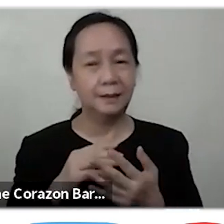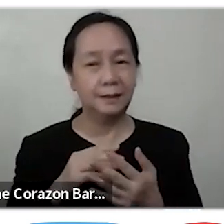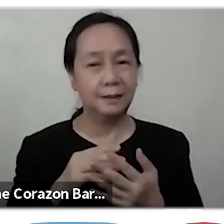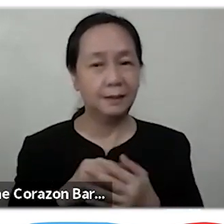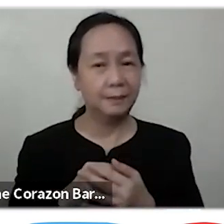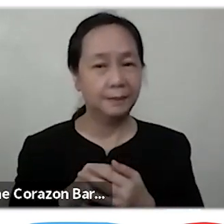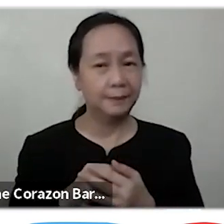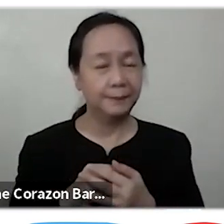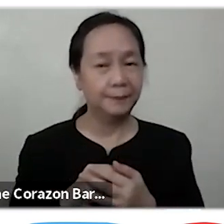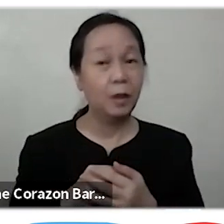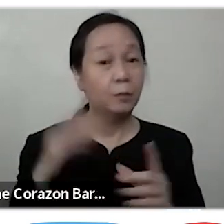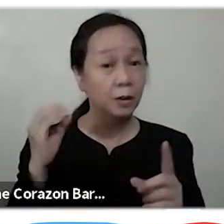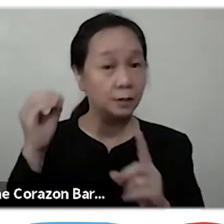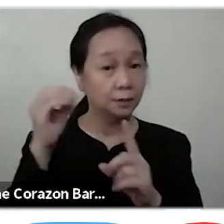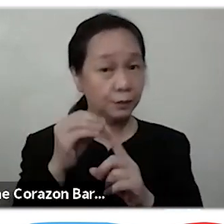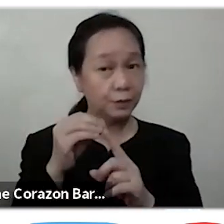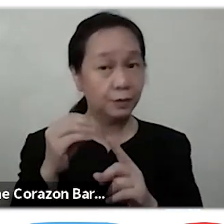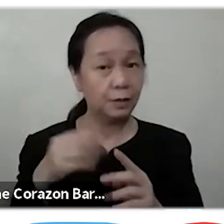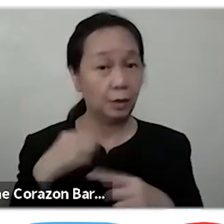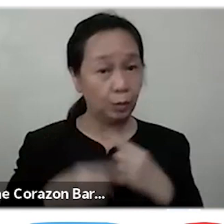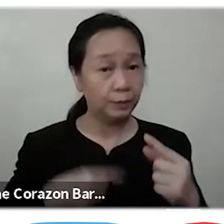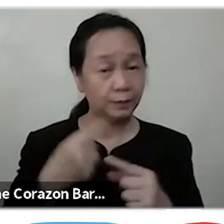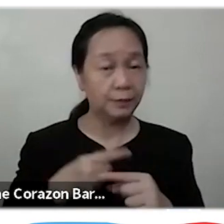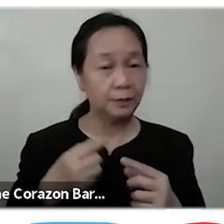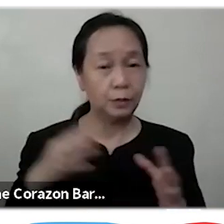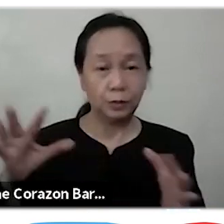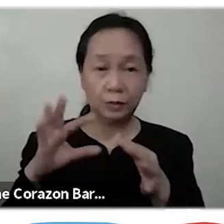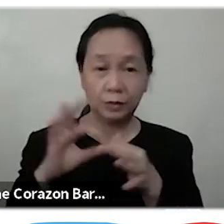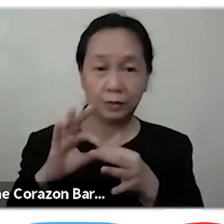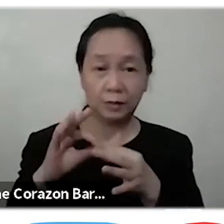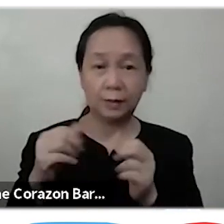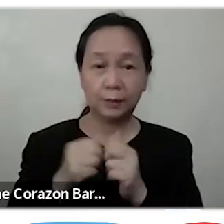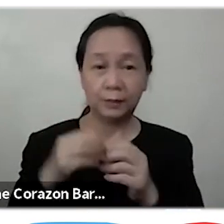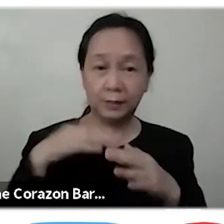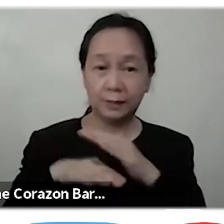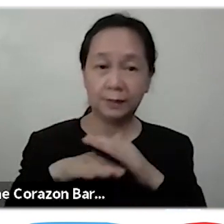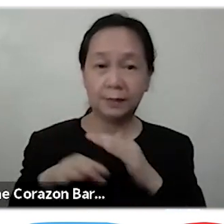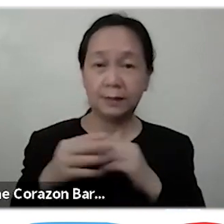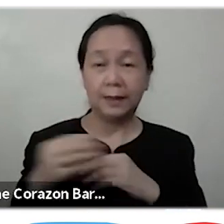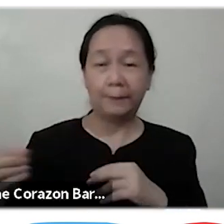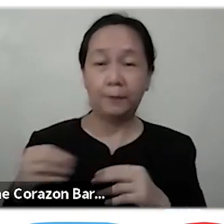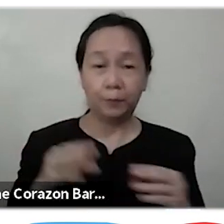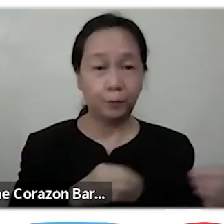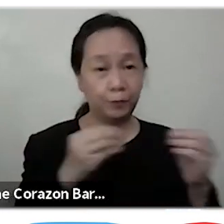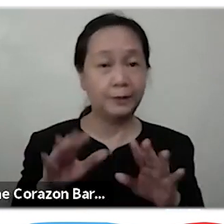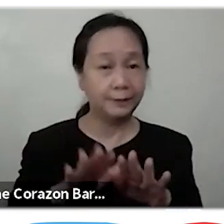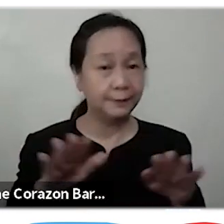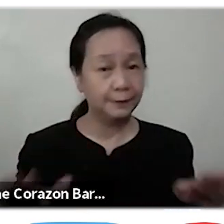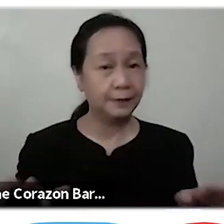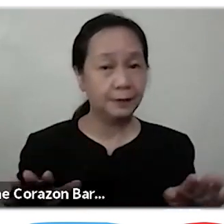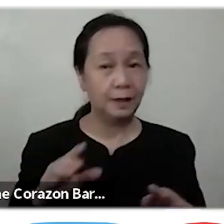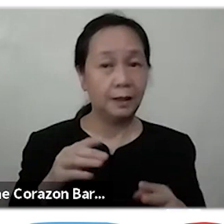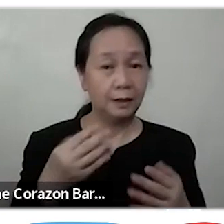objective was to develop a resource to link evidence with actions and to provide children with tools to